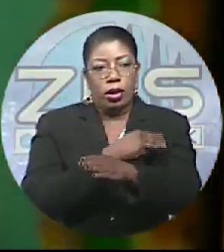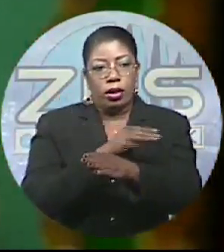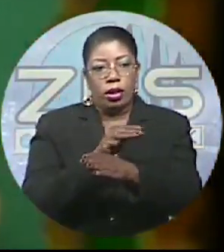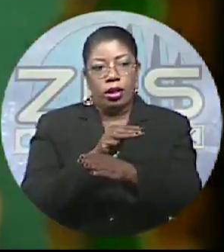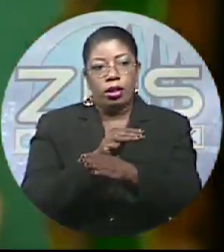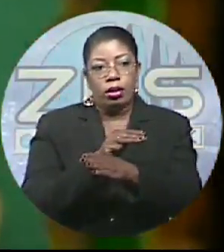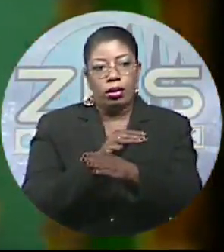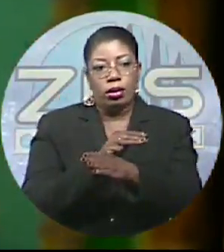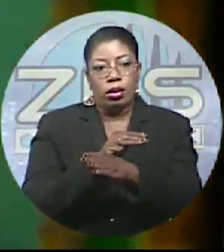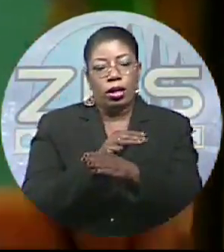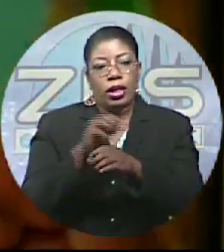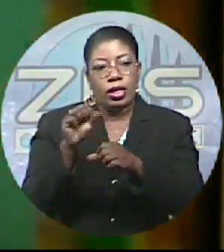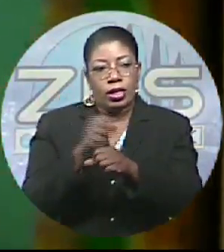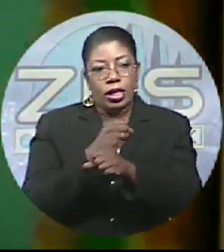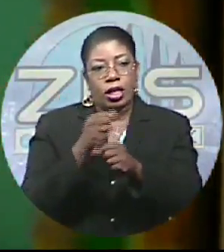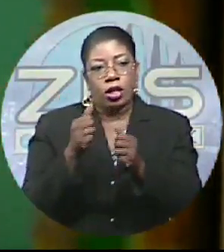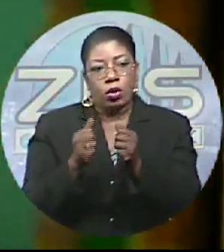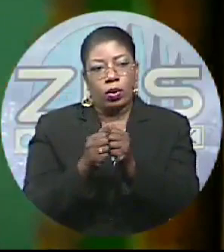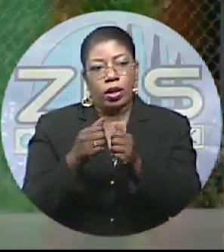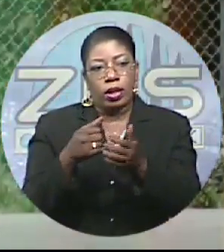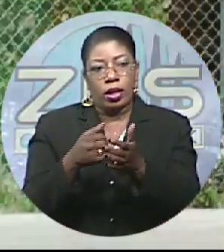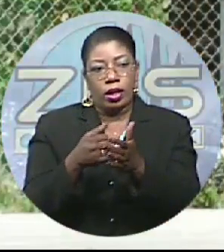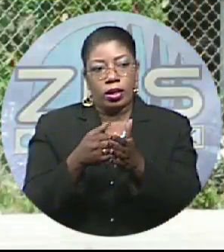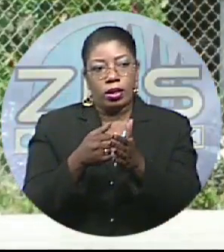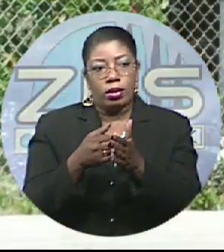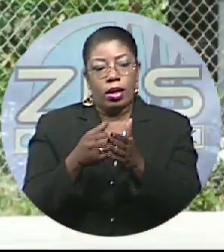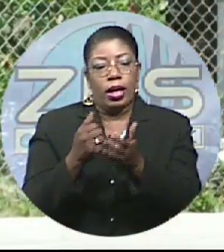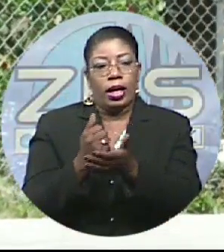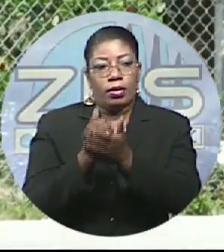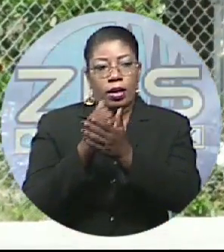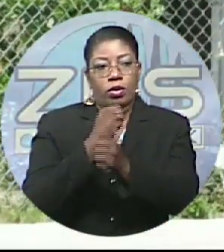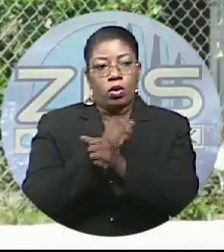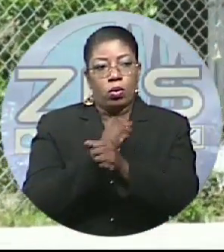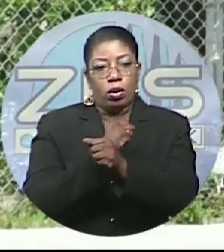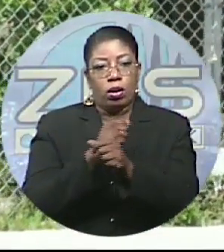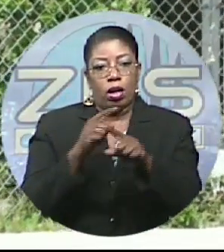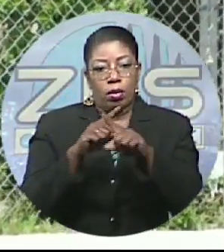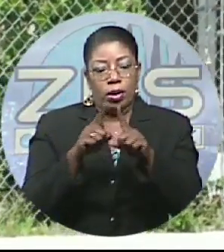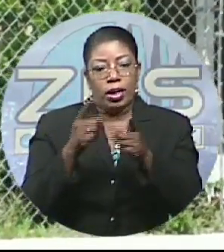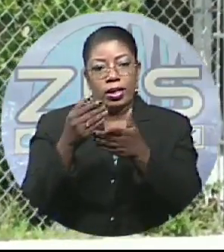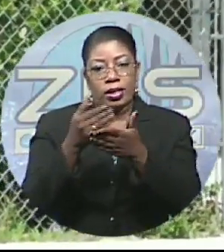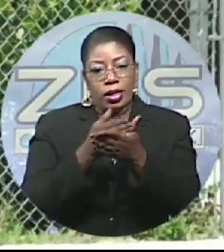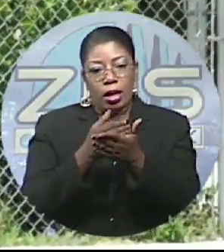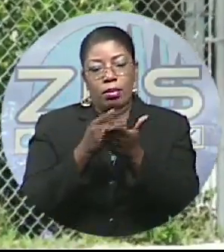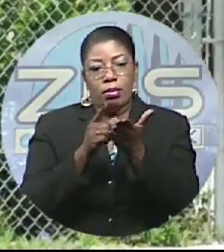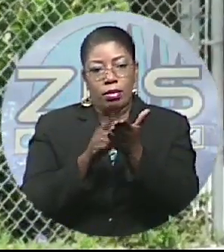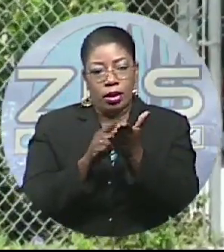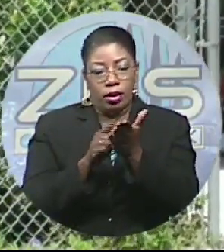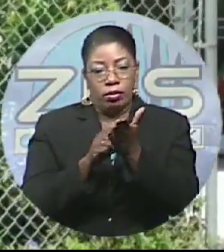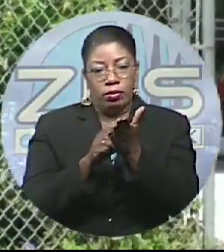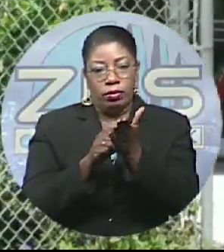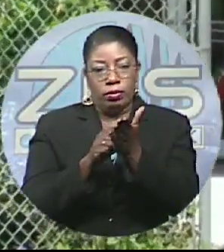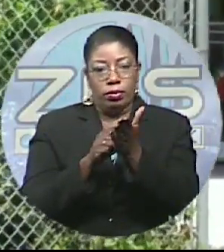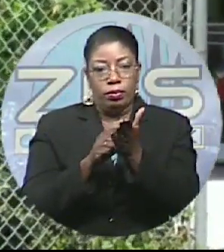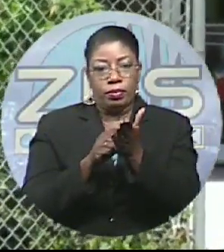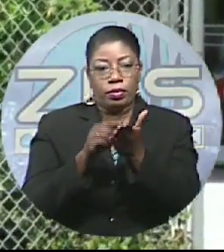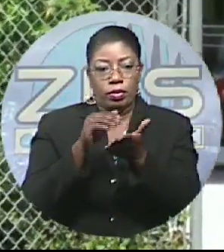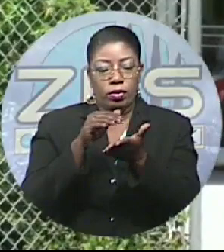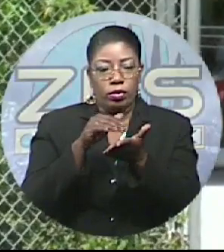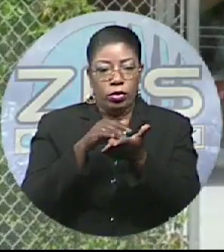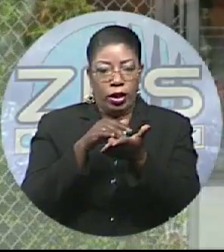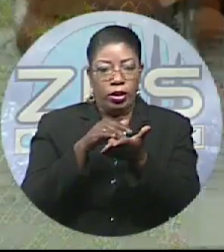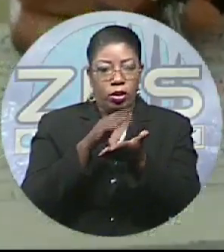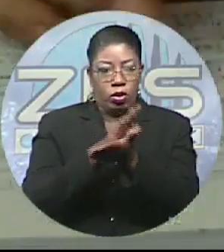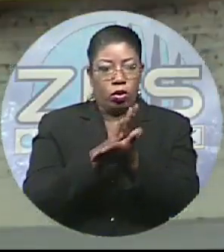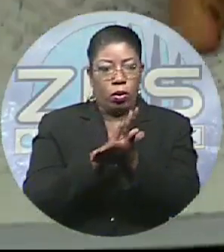the song, they sing along with it, and it kind of flows with their work as well. But there are some other media sources the school is seeking to incorporate